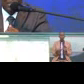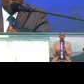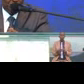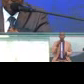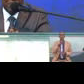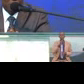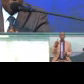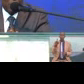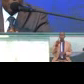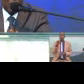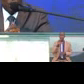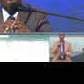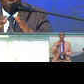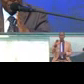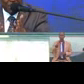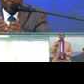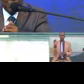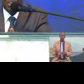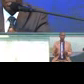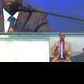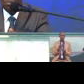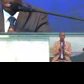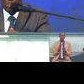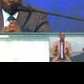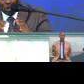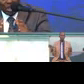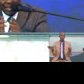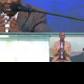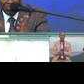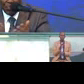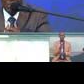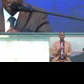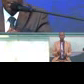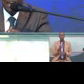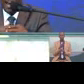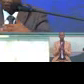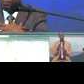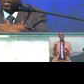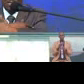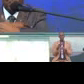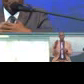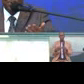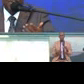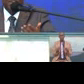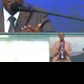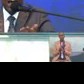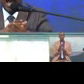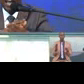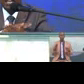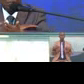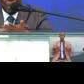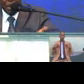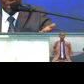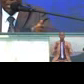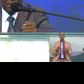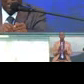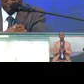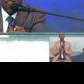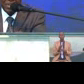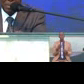means 100% free, completely free, totally free, happily